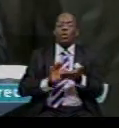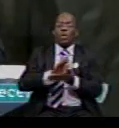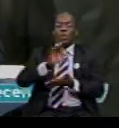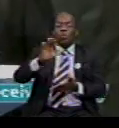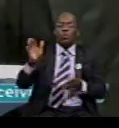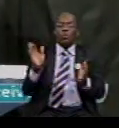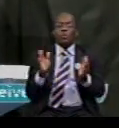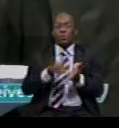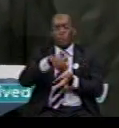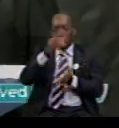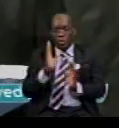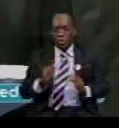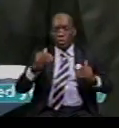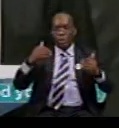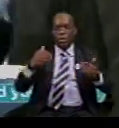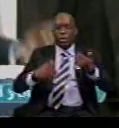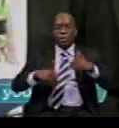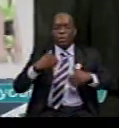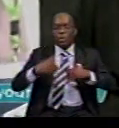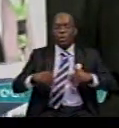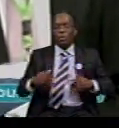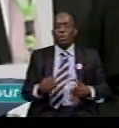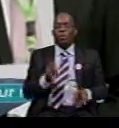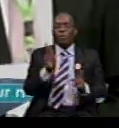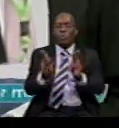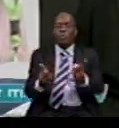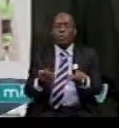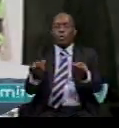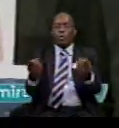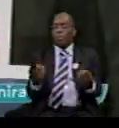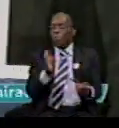adults, be coming out now.